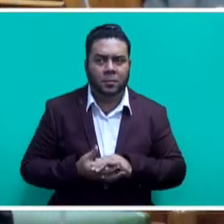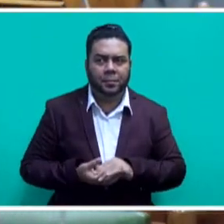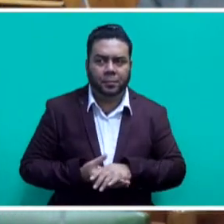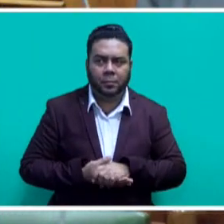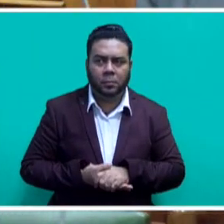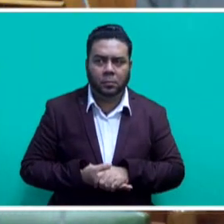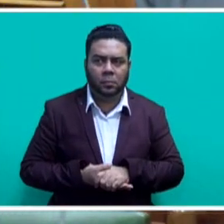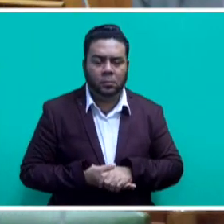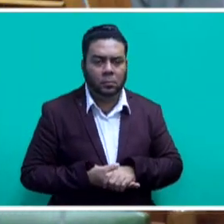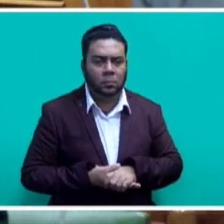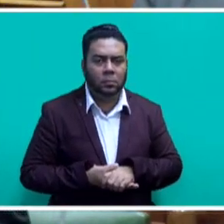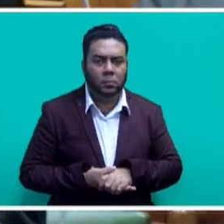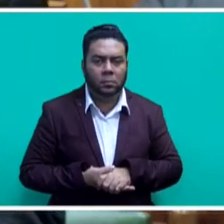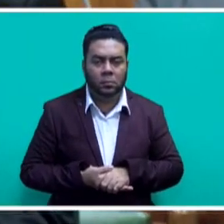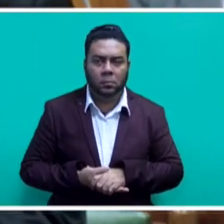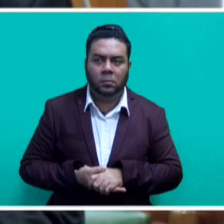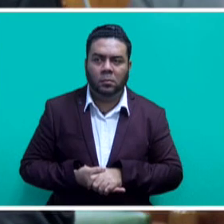Take that.